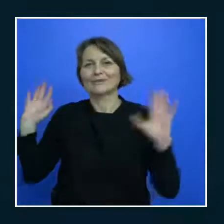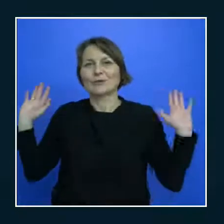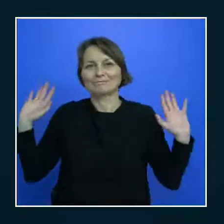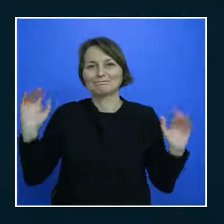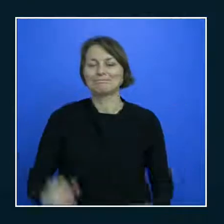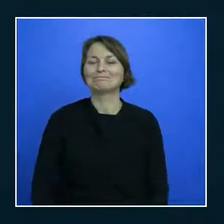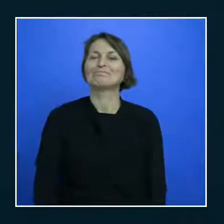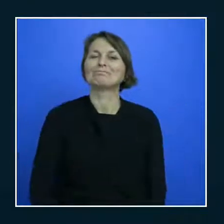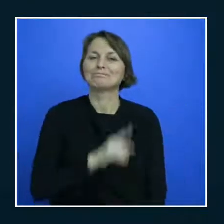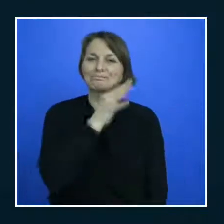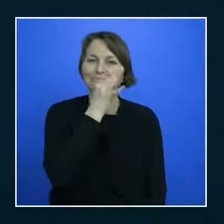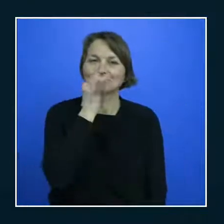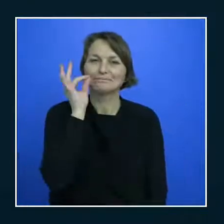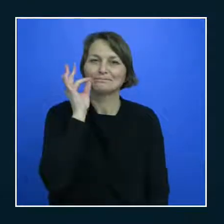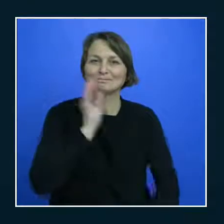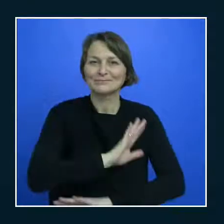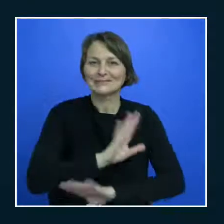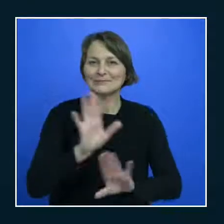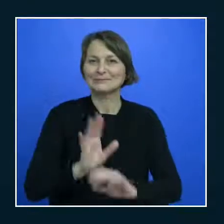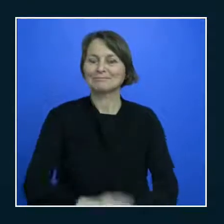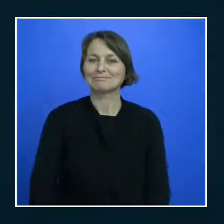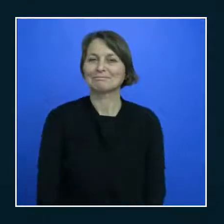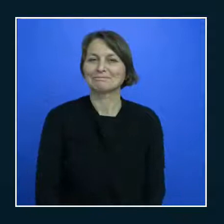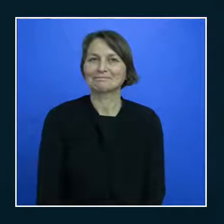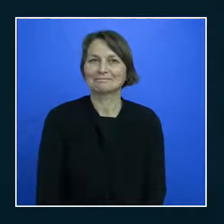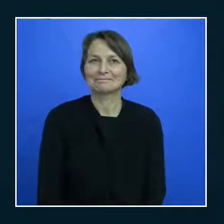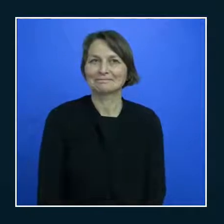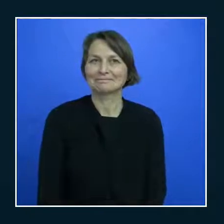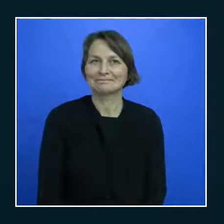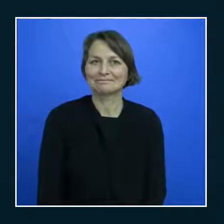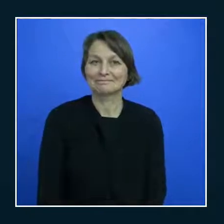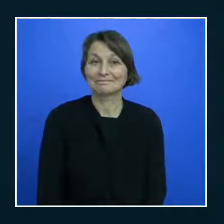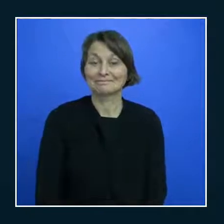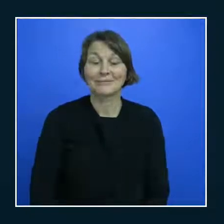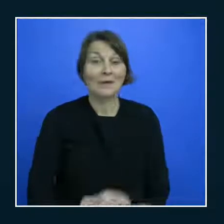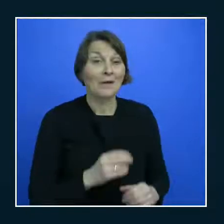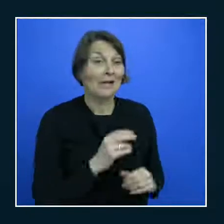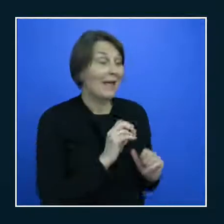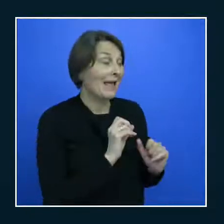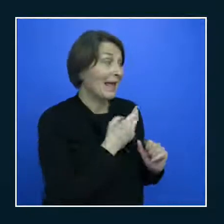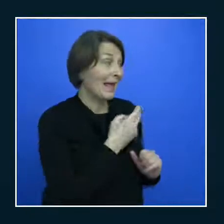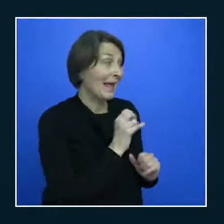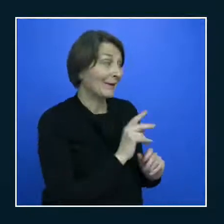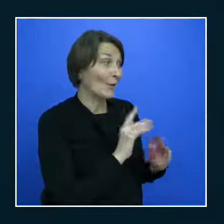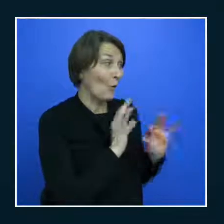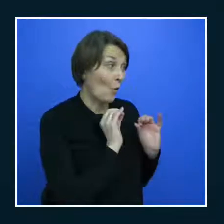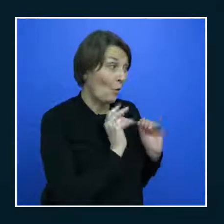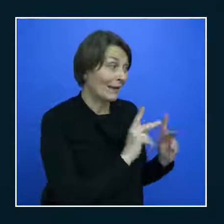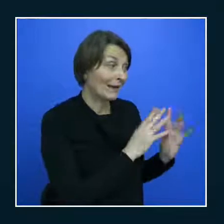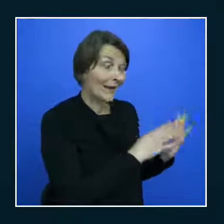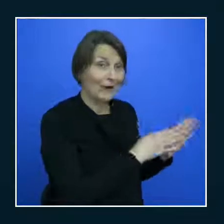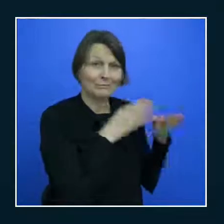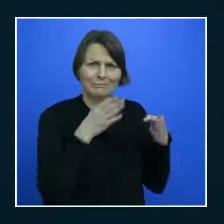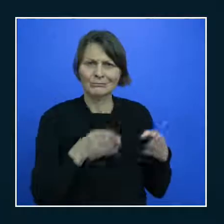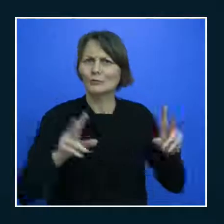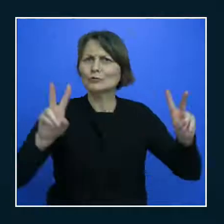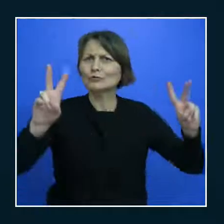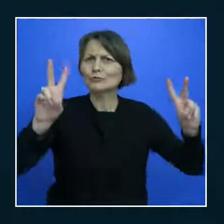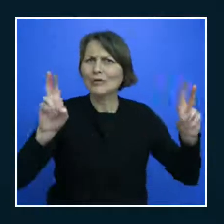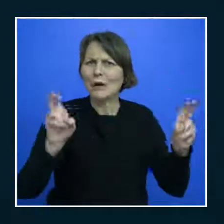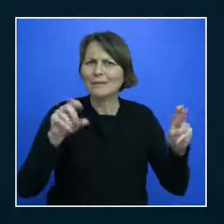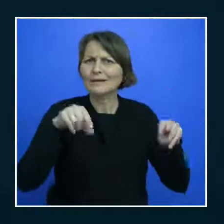that. Yeah, let's leave it with that and dive into the topic of Ignite. That is what we're all here